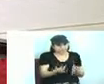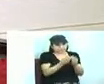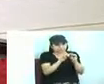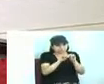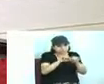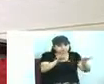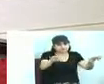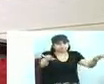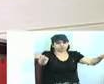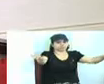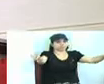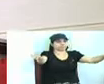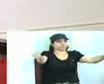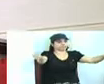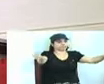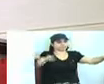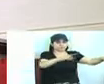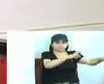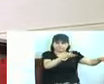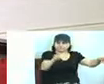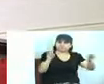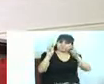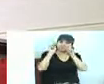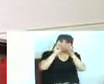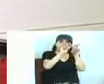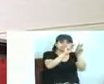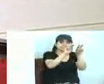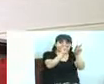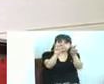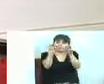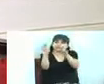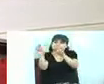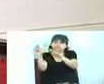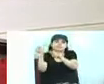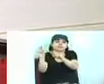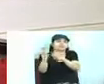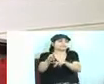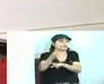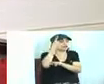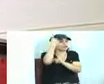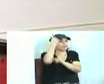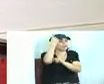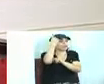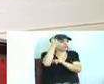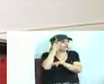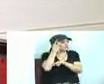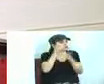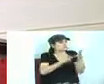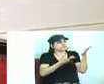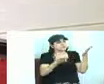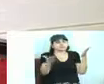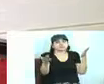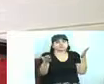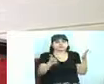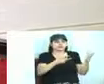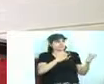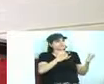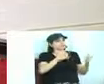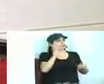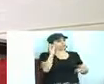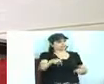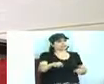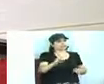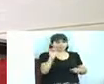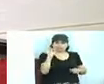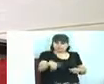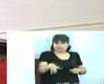fire is because you all are taking a look at what God is bringing forth, and eventually you're going to see something, and you're going to say, yeah,